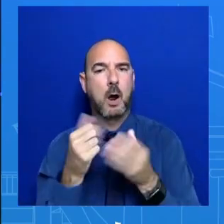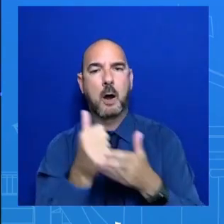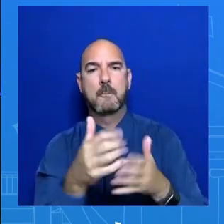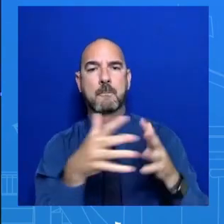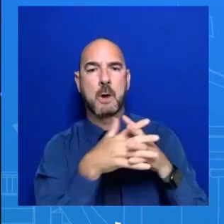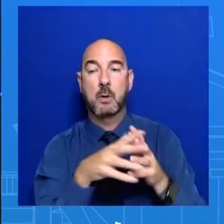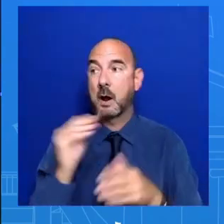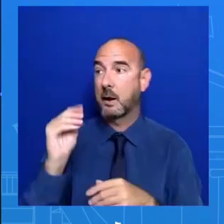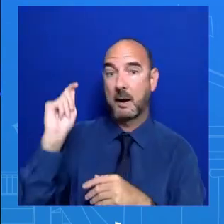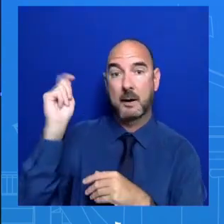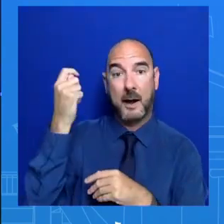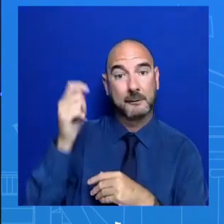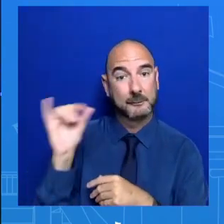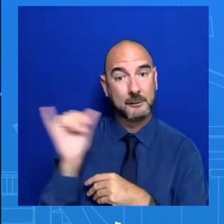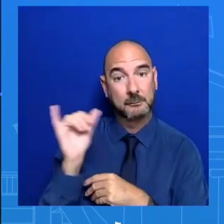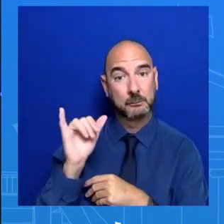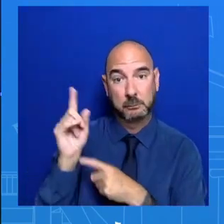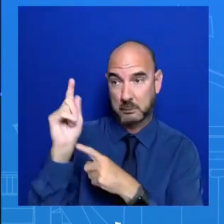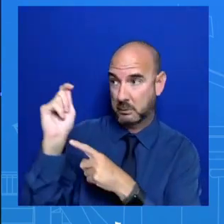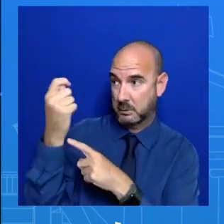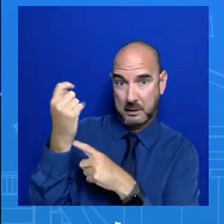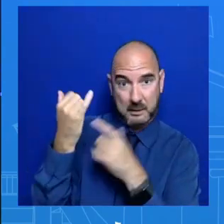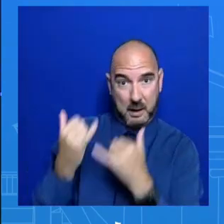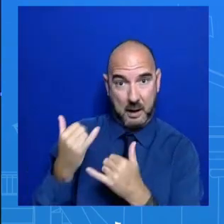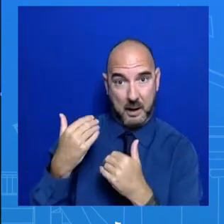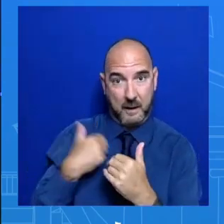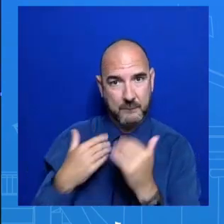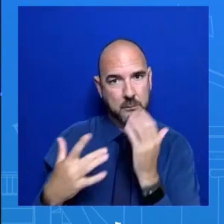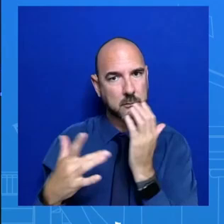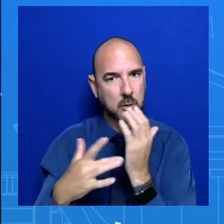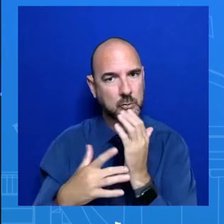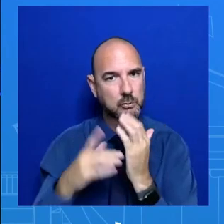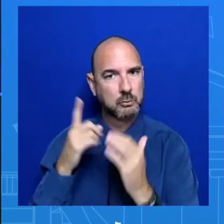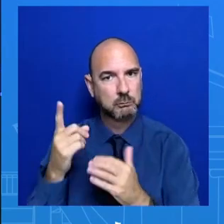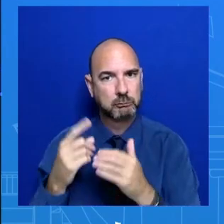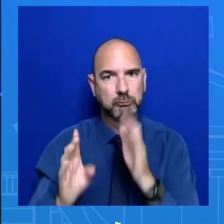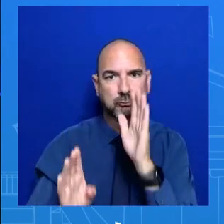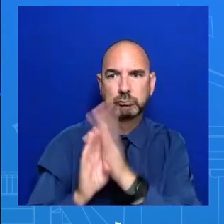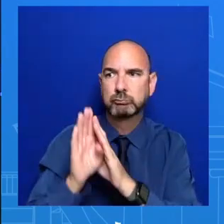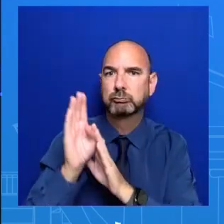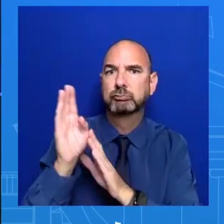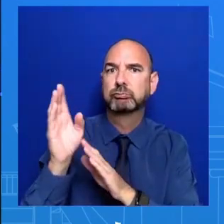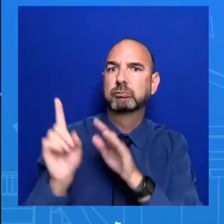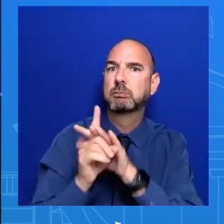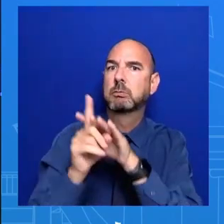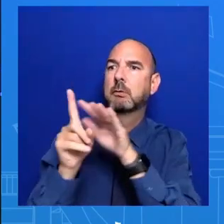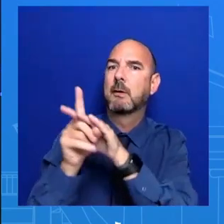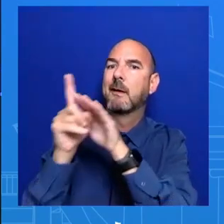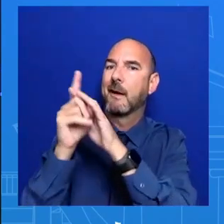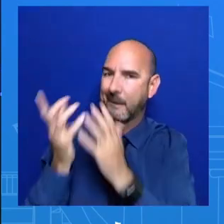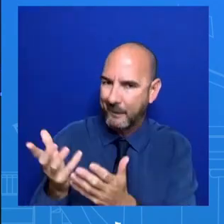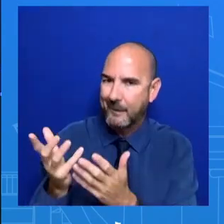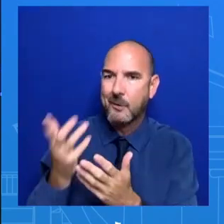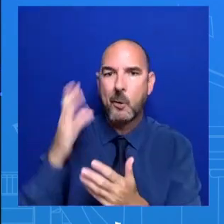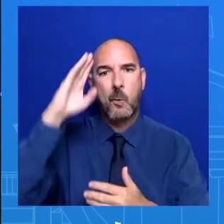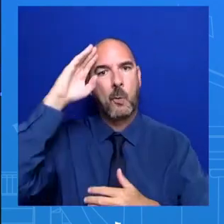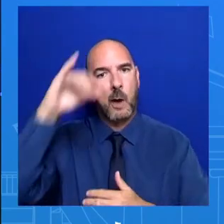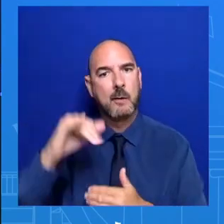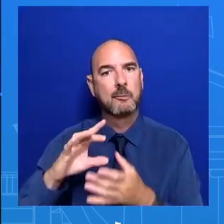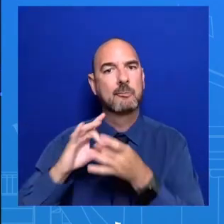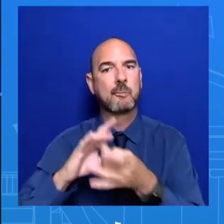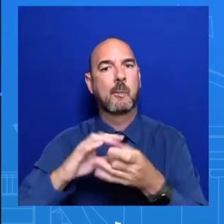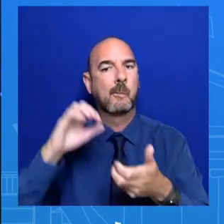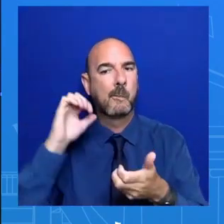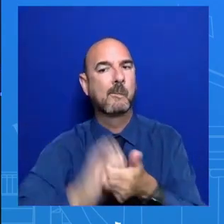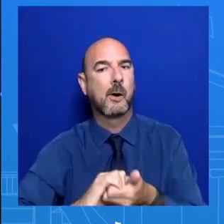can expect announcements about new investments and partnership in digital technologies and emerging technologies. President Ruto has been a